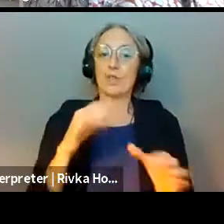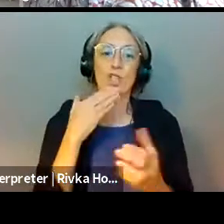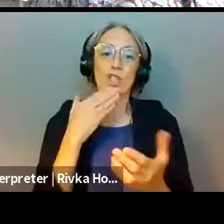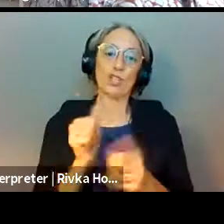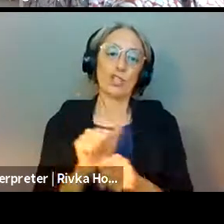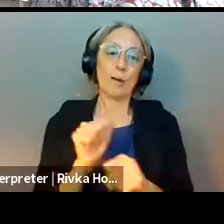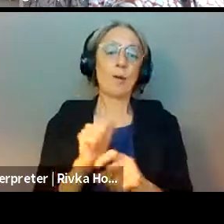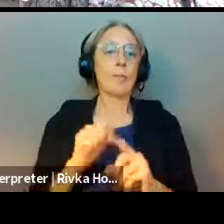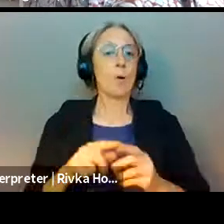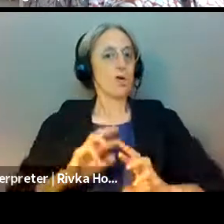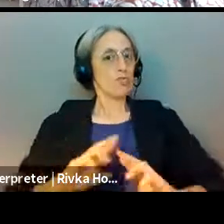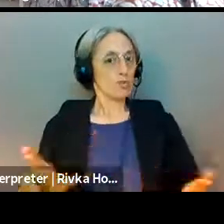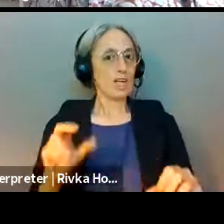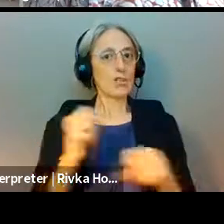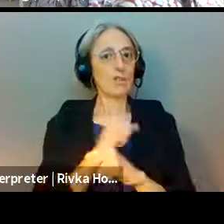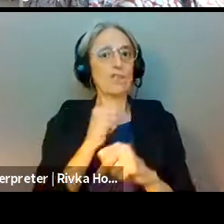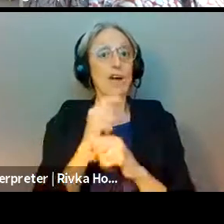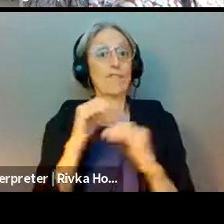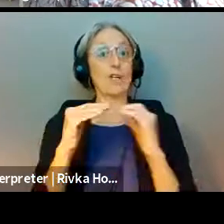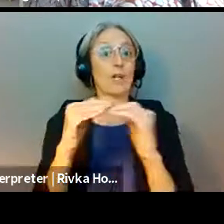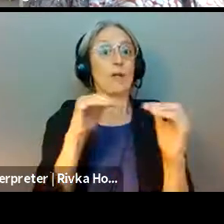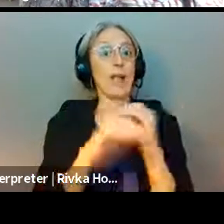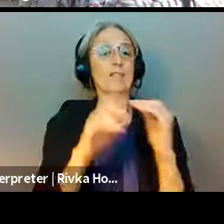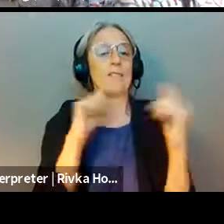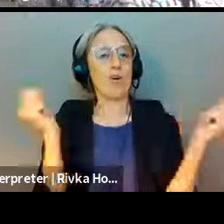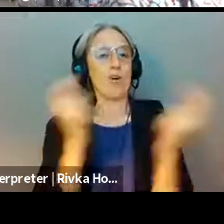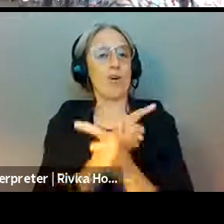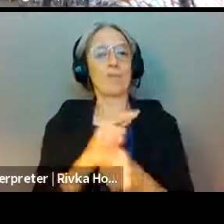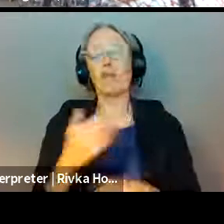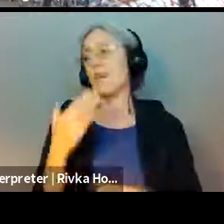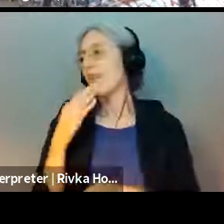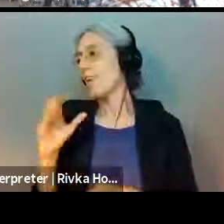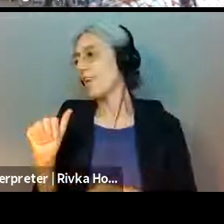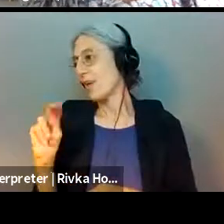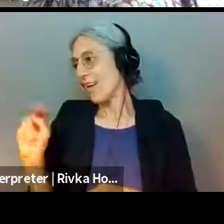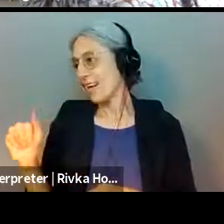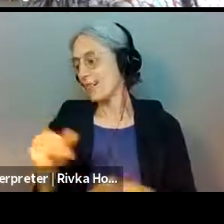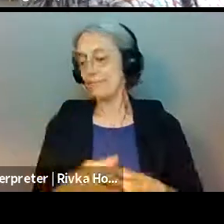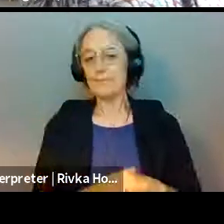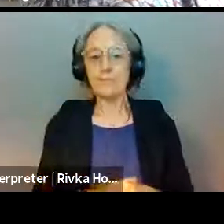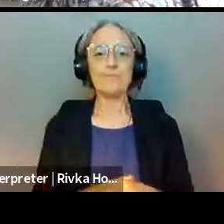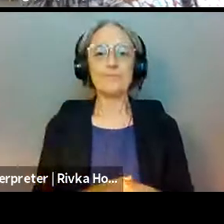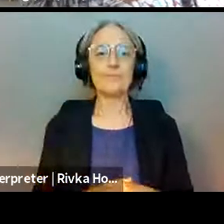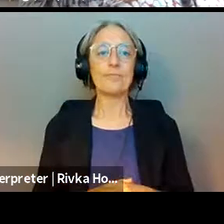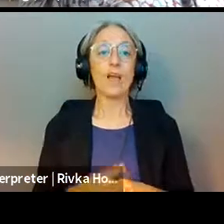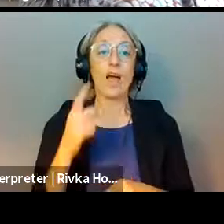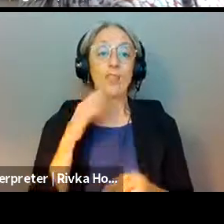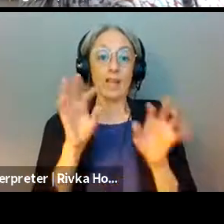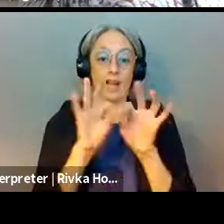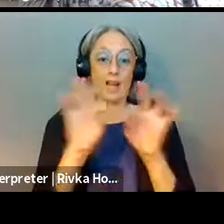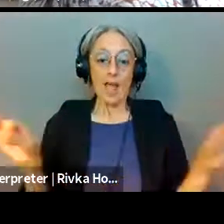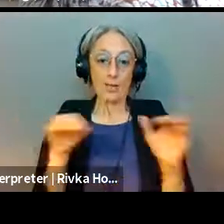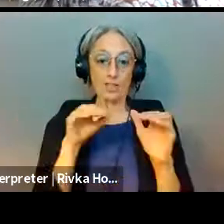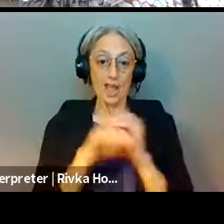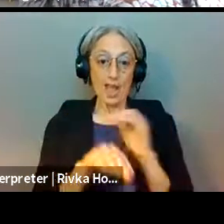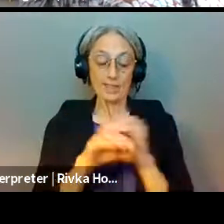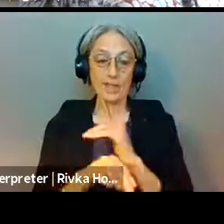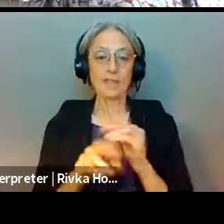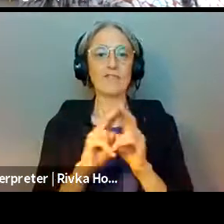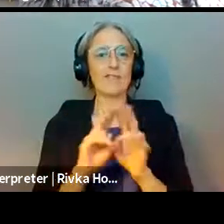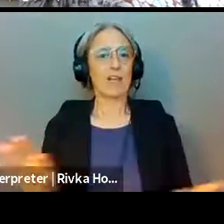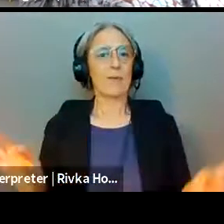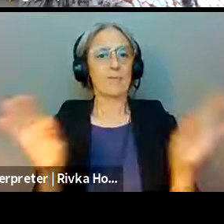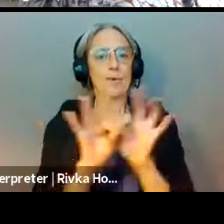access for all. Thank you. Thank you, Anna. I think language access is extremely important. We